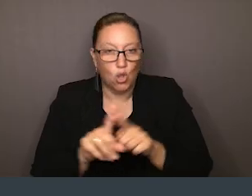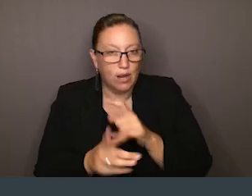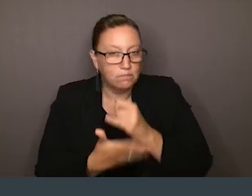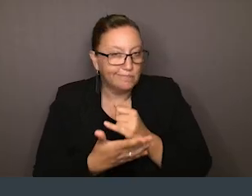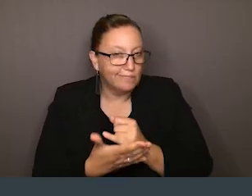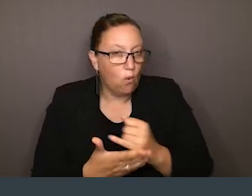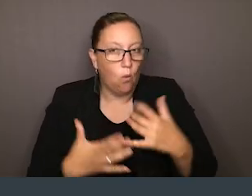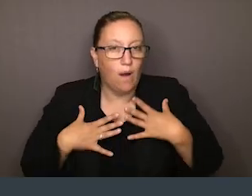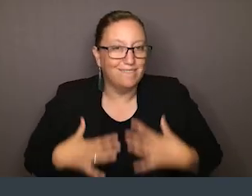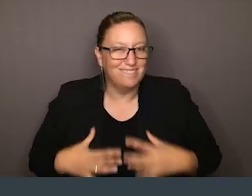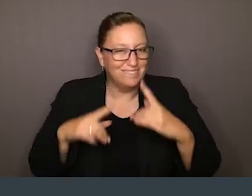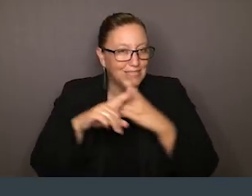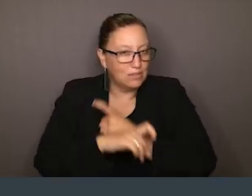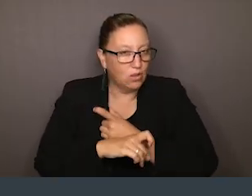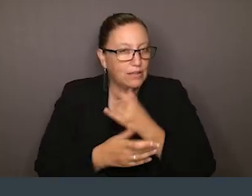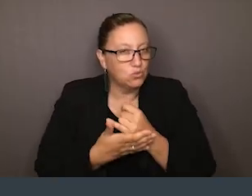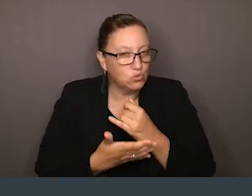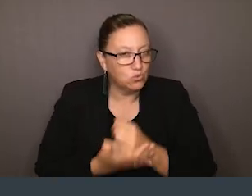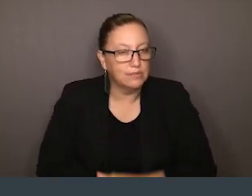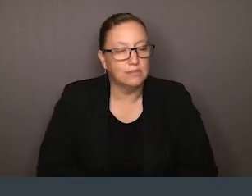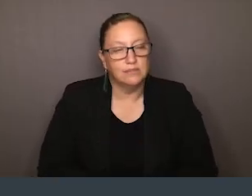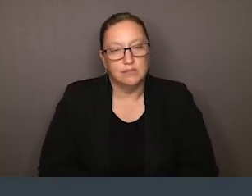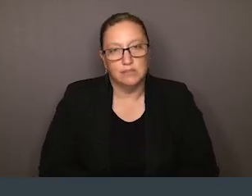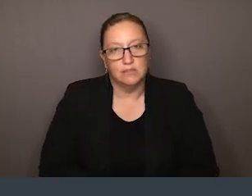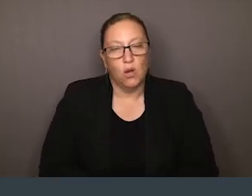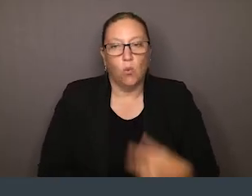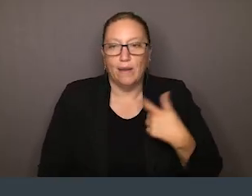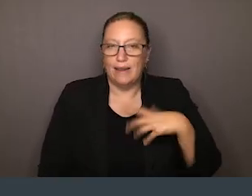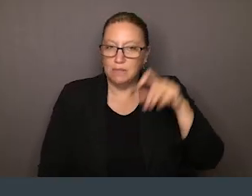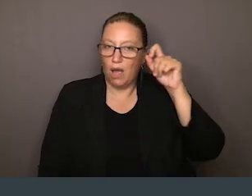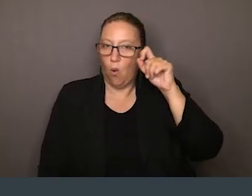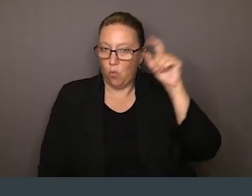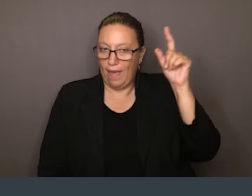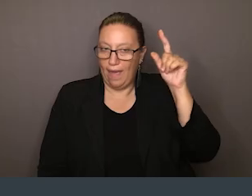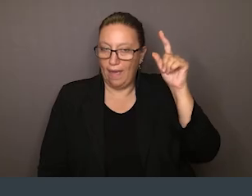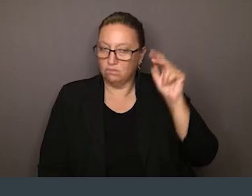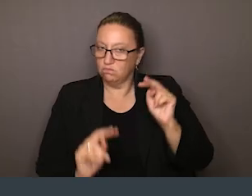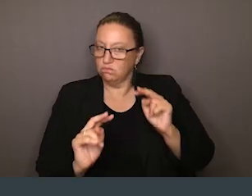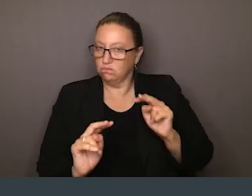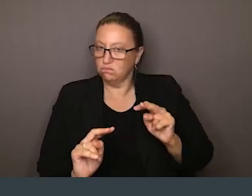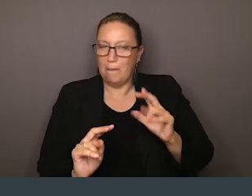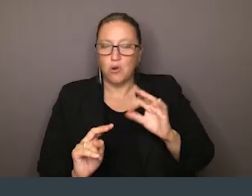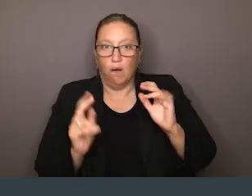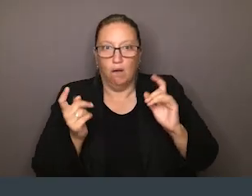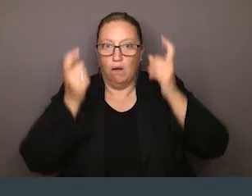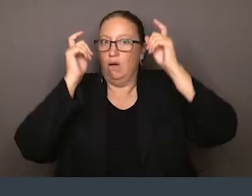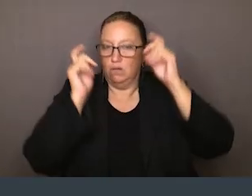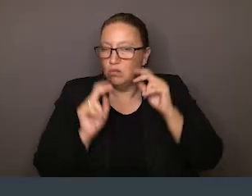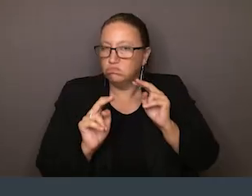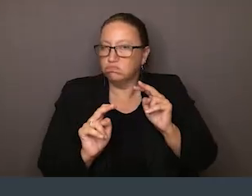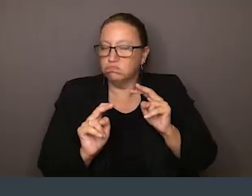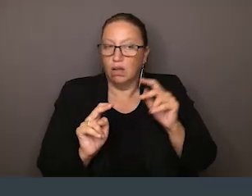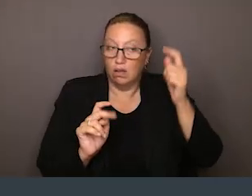more complicated physical health issues. And so we need to be aware and alert, but are not alarmed in